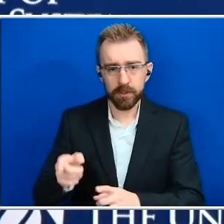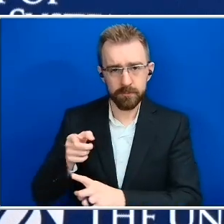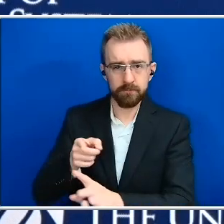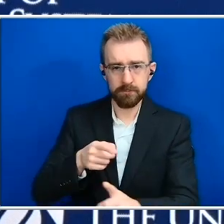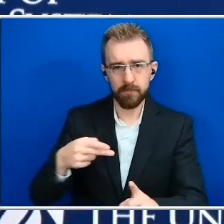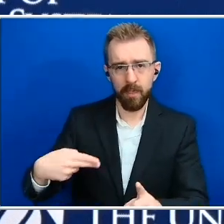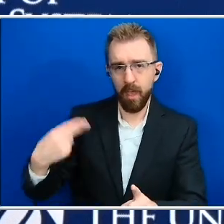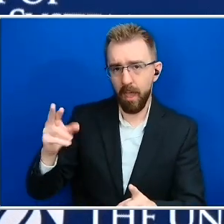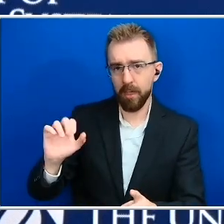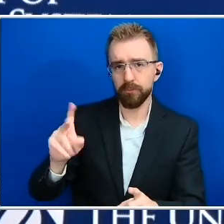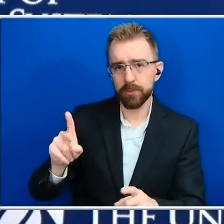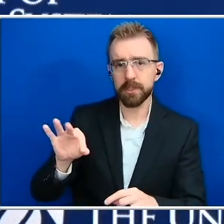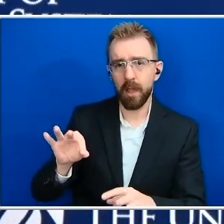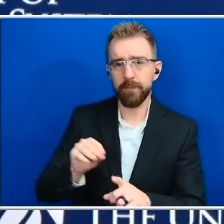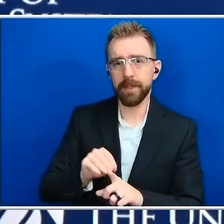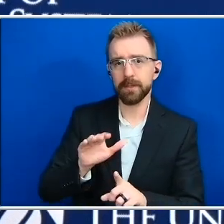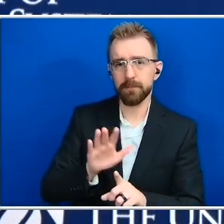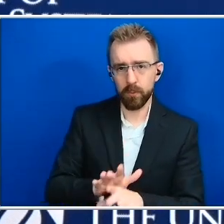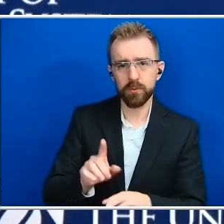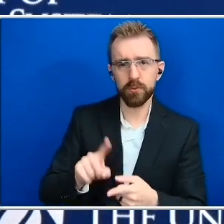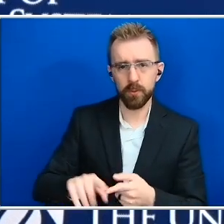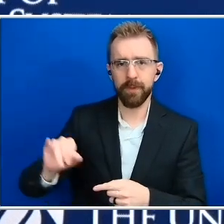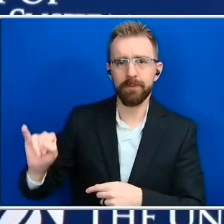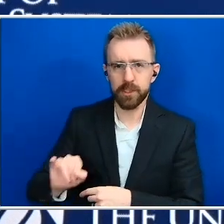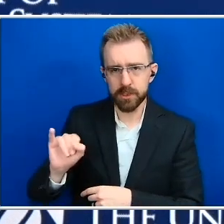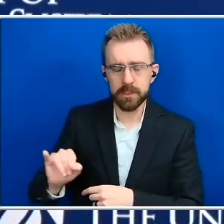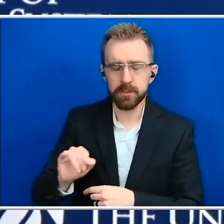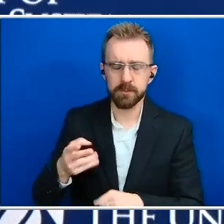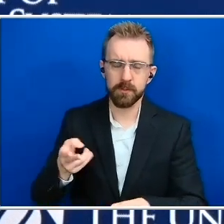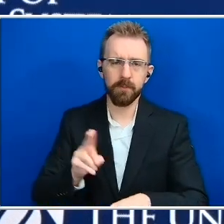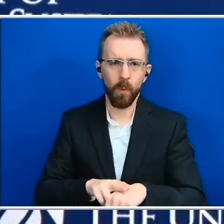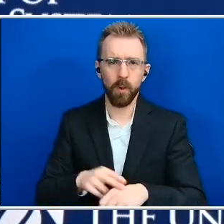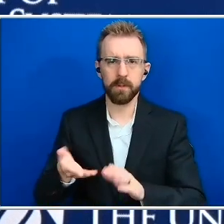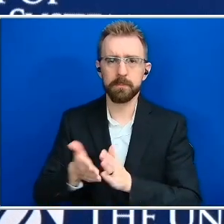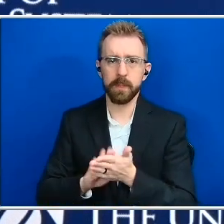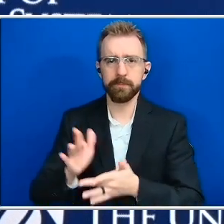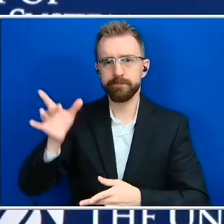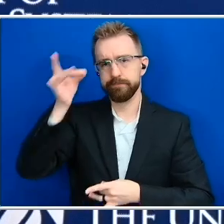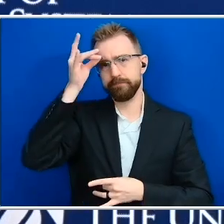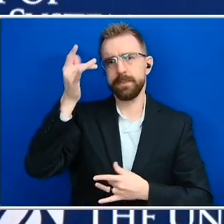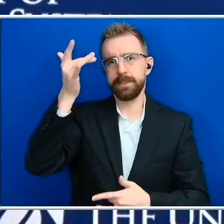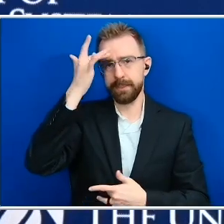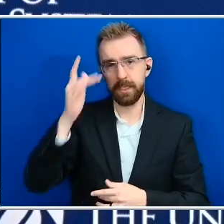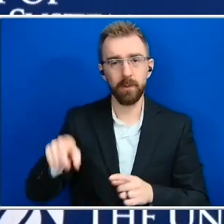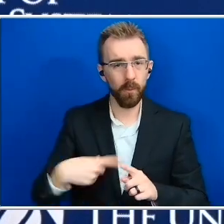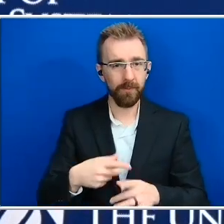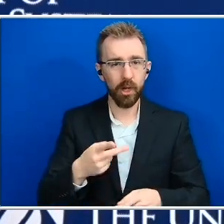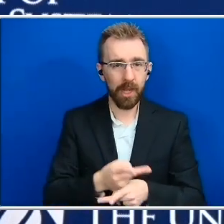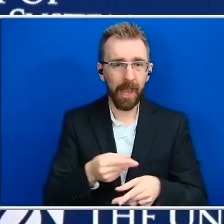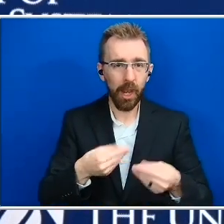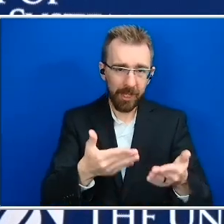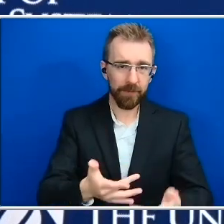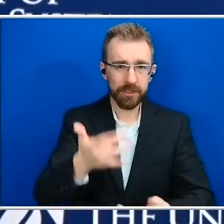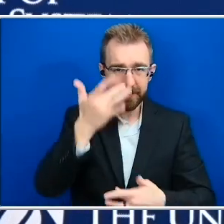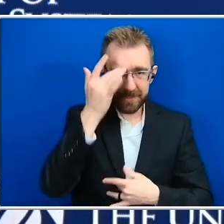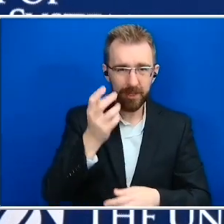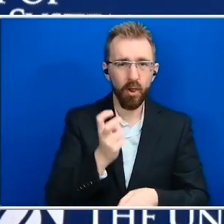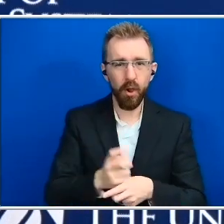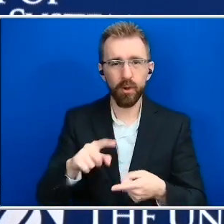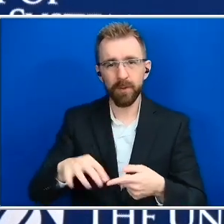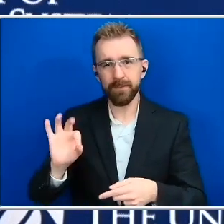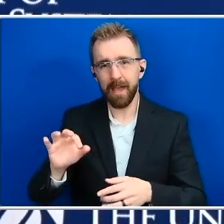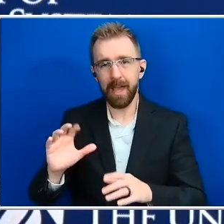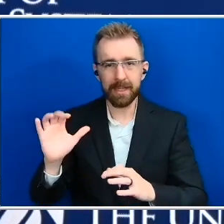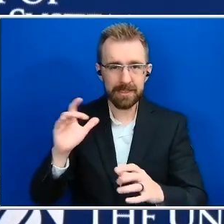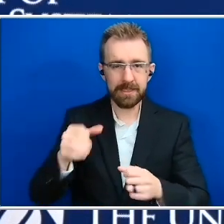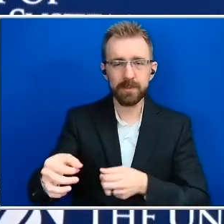exposed to the infection and, of course, getting sick. And when our caregivers get sick, it's hard to find people to replace those caregivers